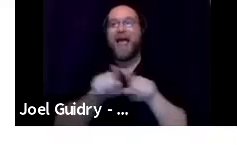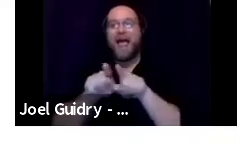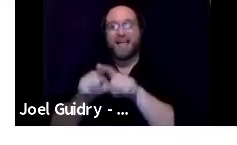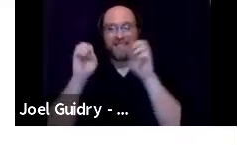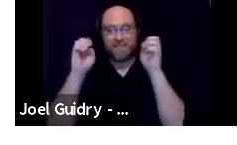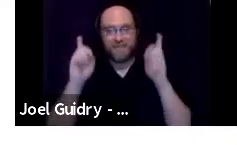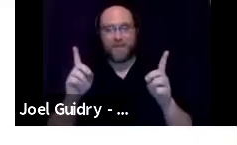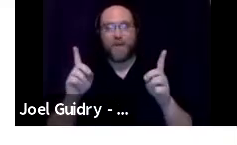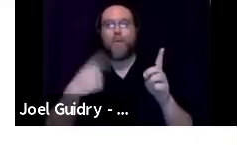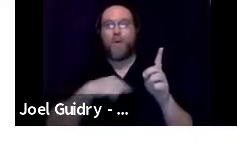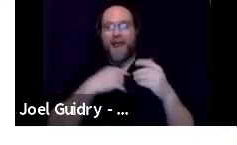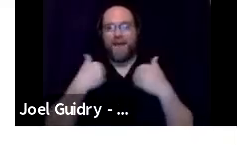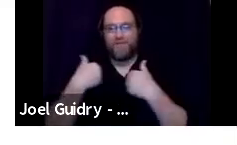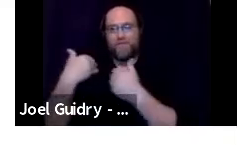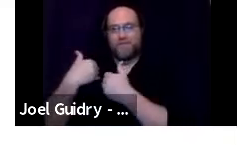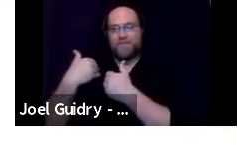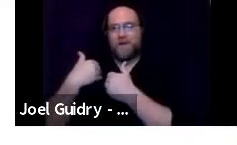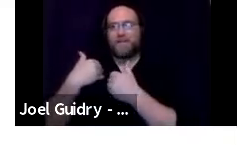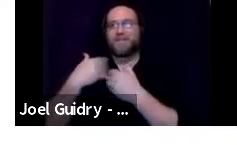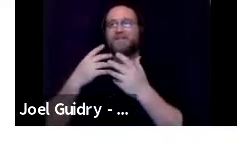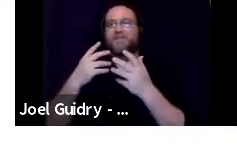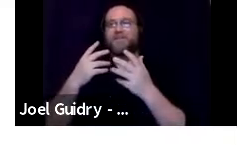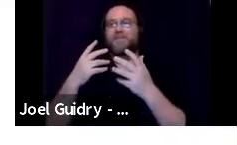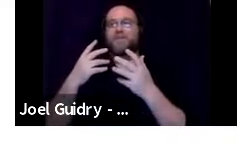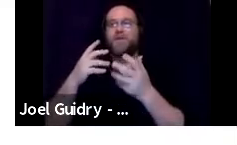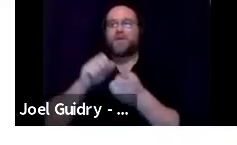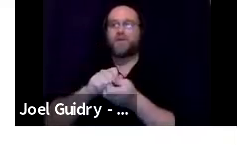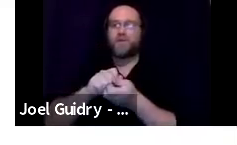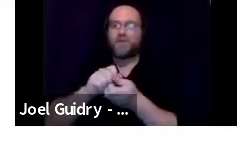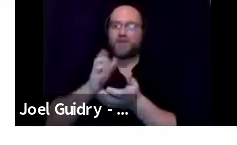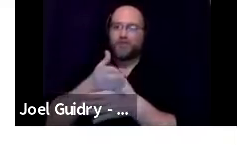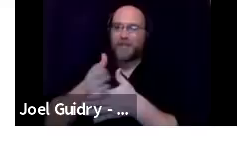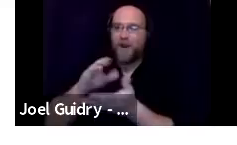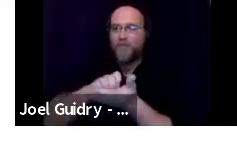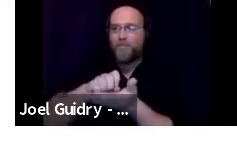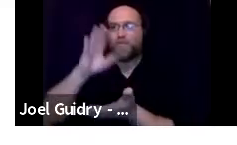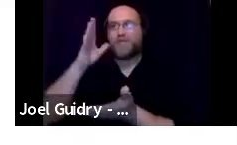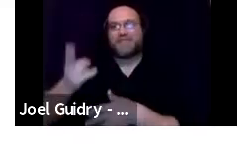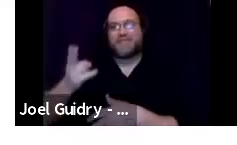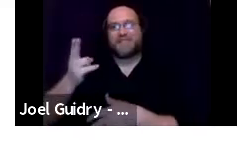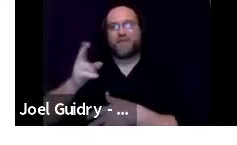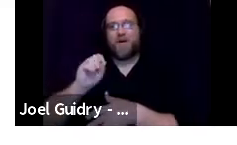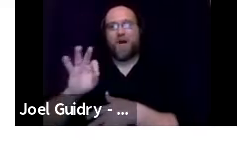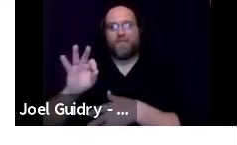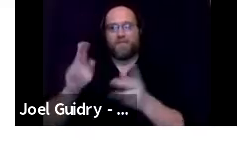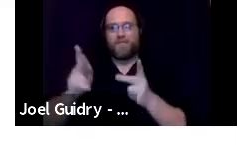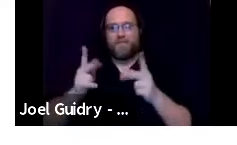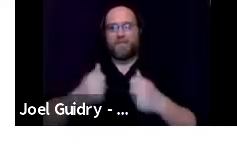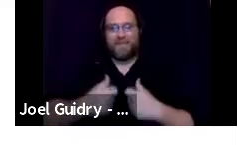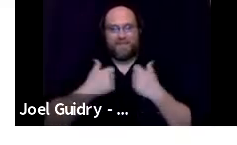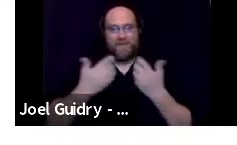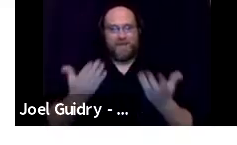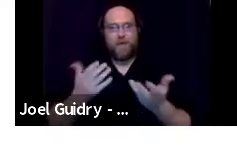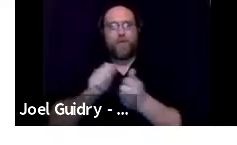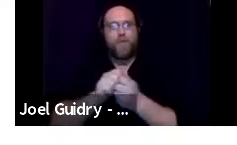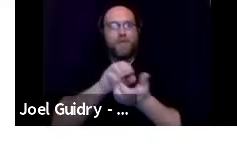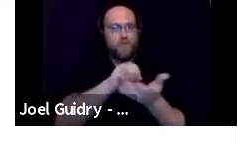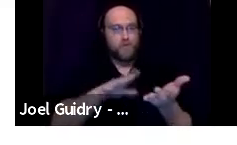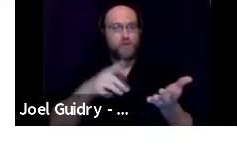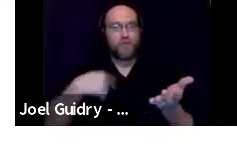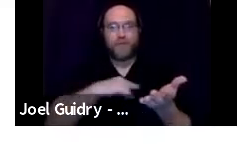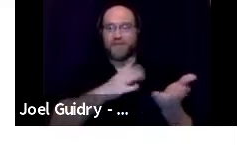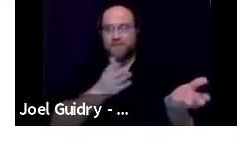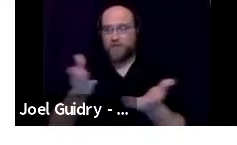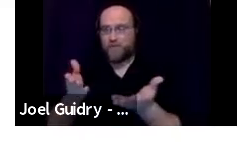traditions of this region's original inhabitants with the students whom we serve. Our meeting today will focus primarily